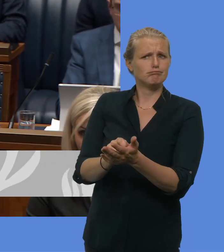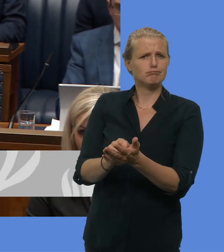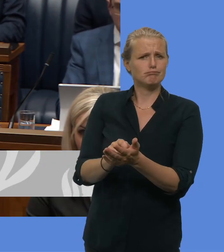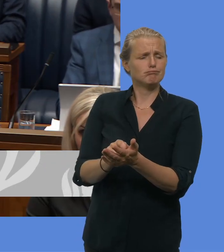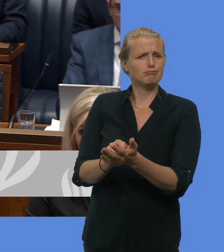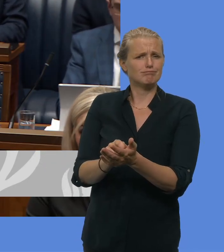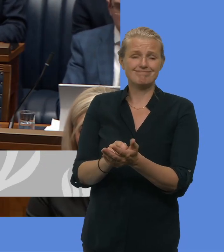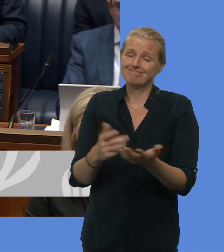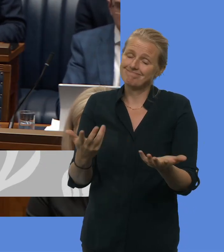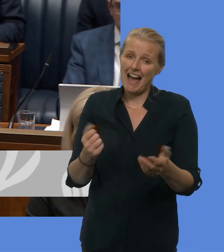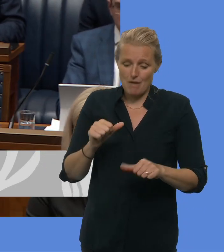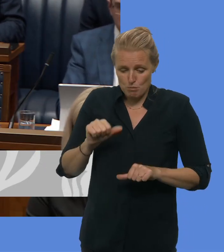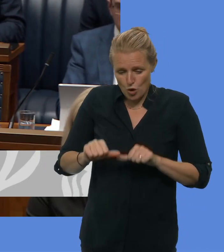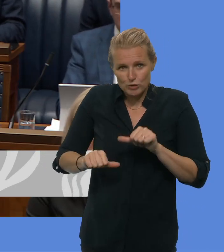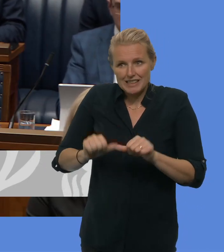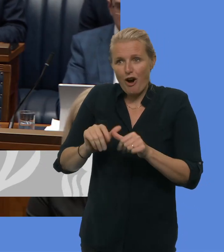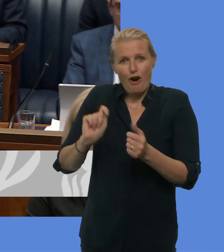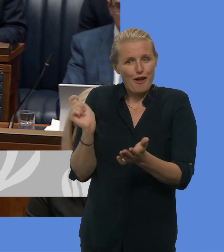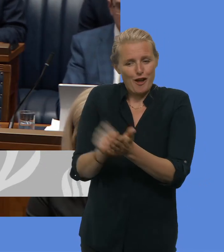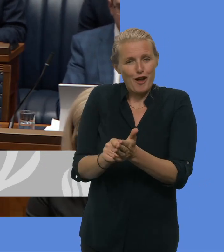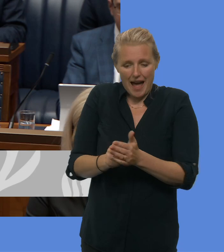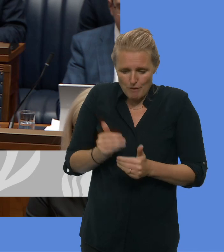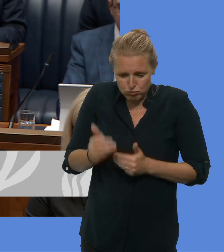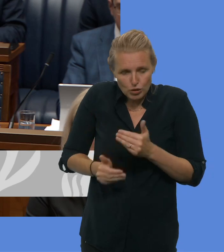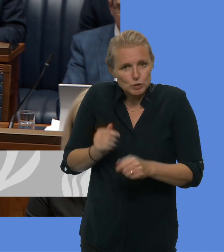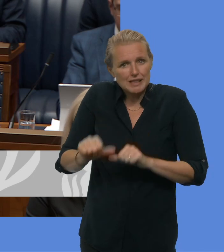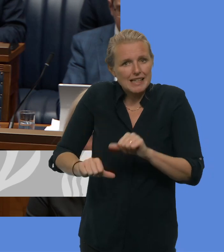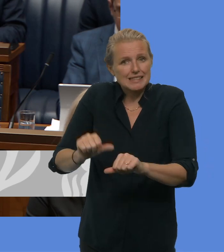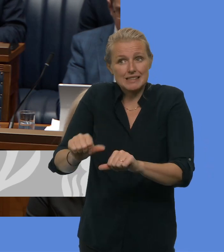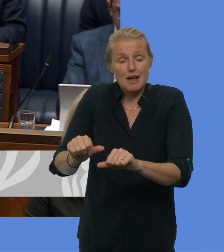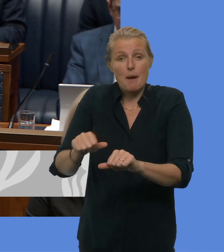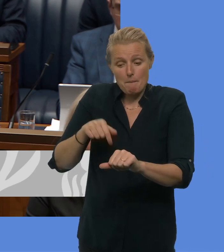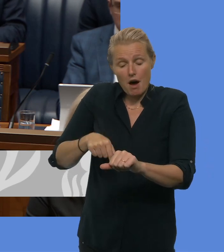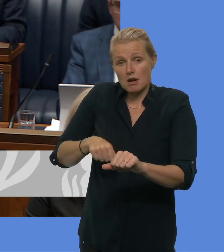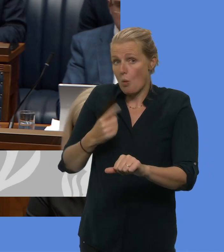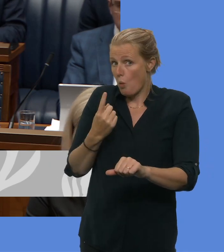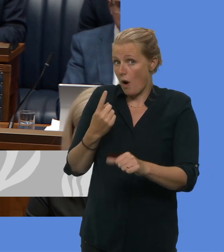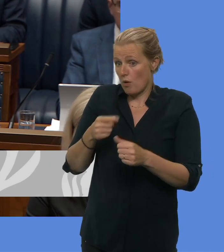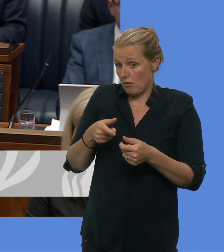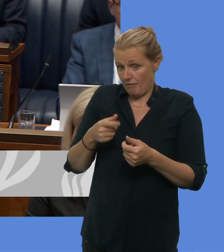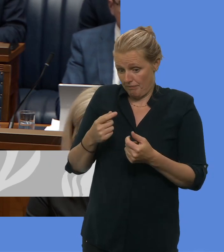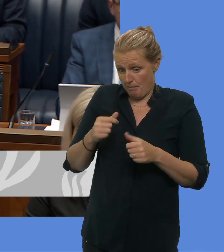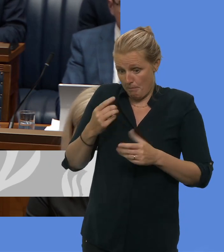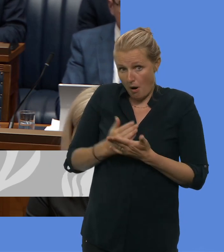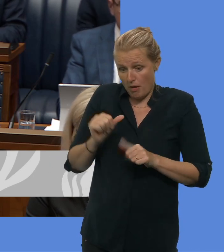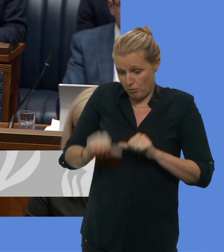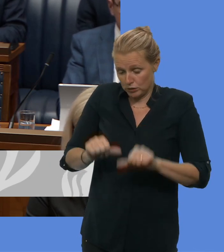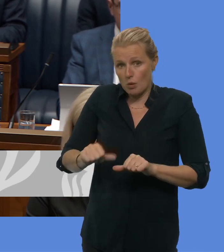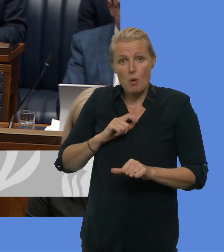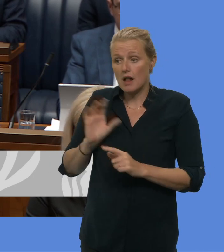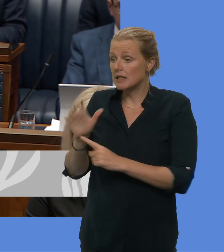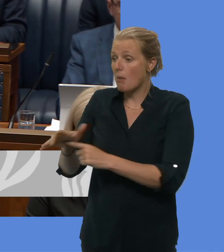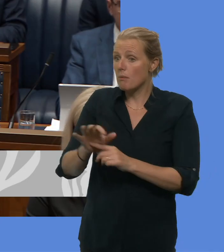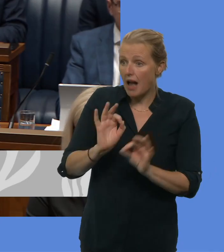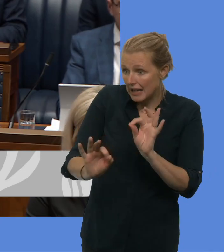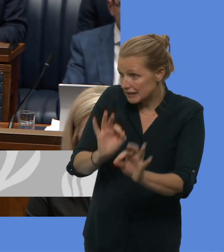There's a process for disposing of that, but included within it is going around all of the other departments first before you would put it on the open